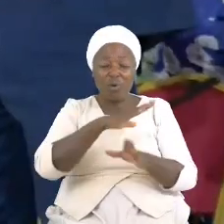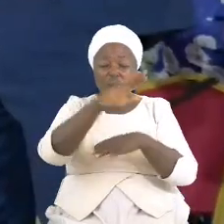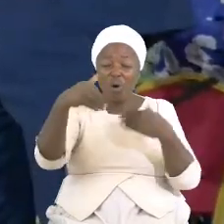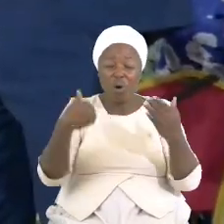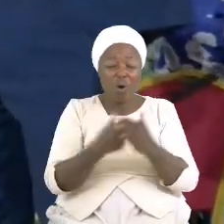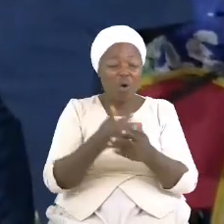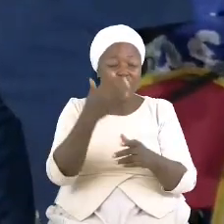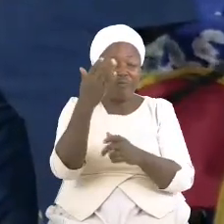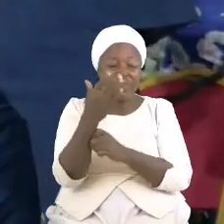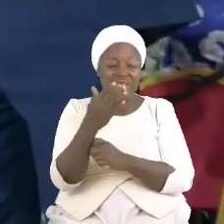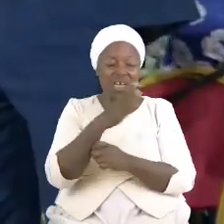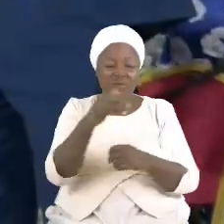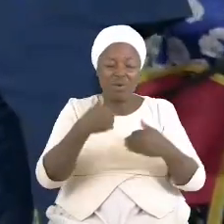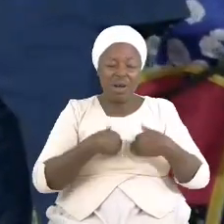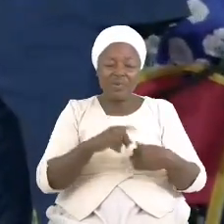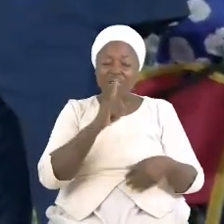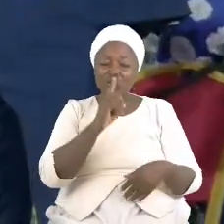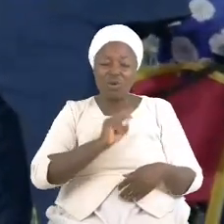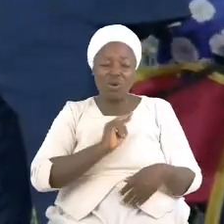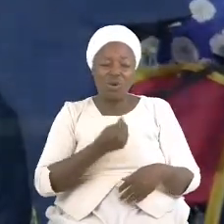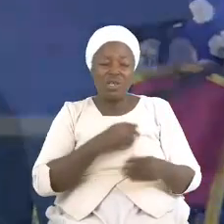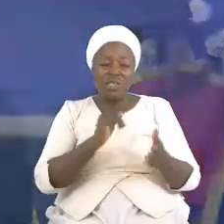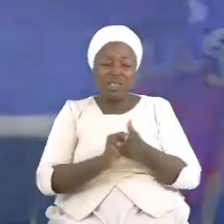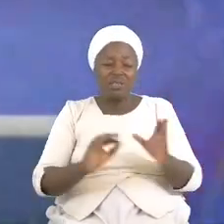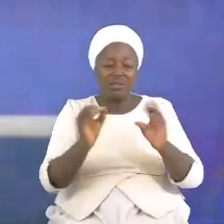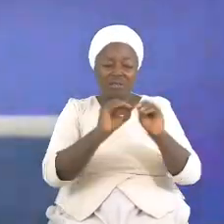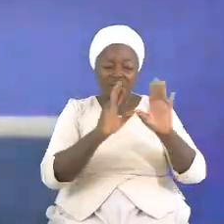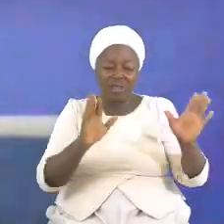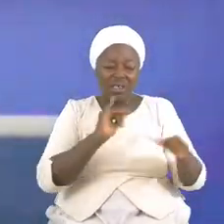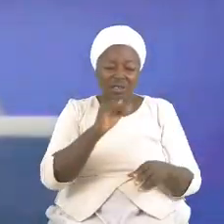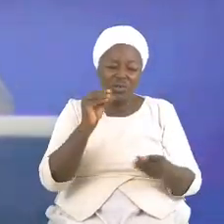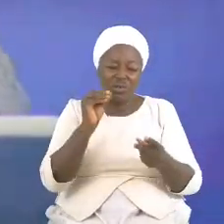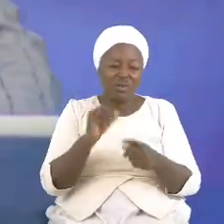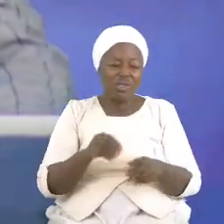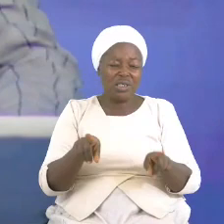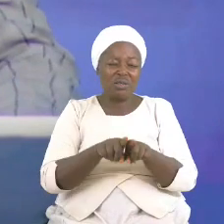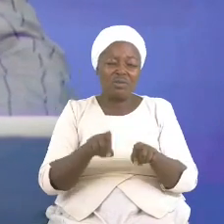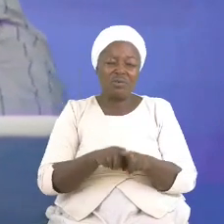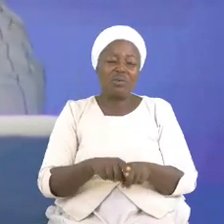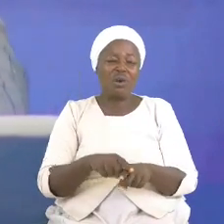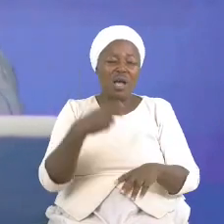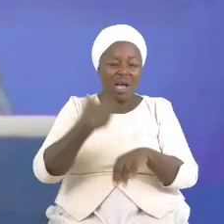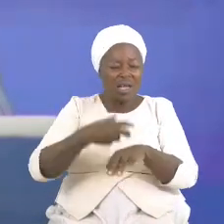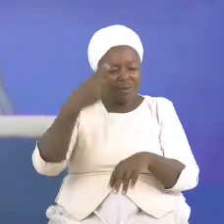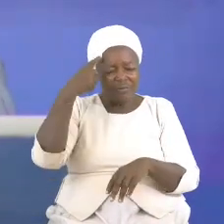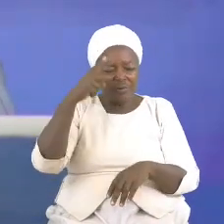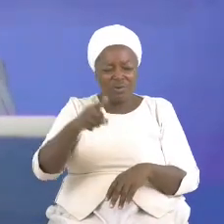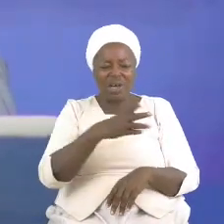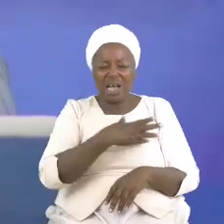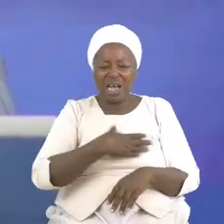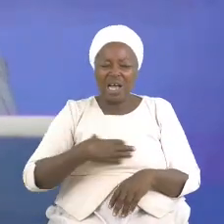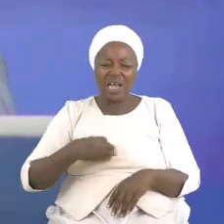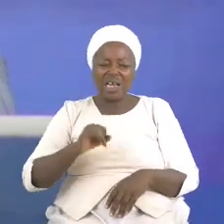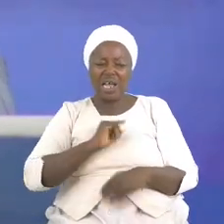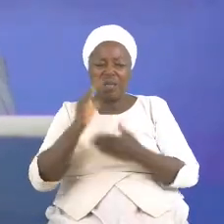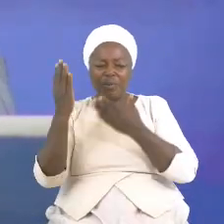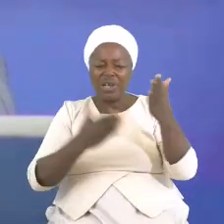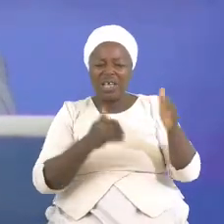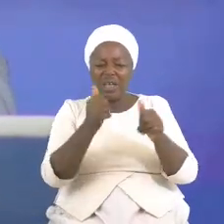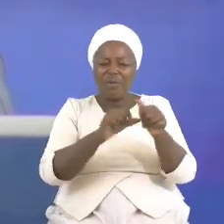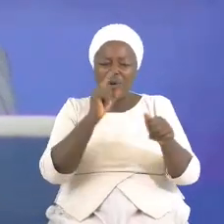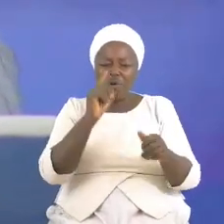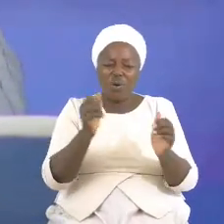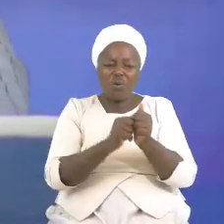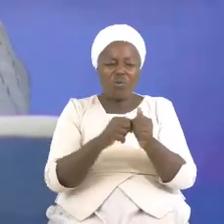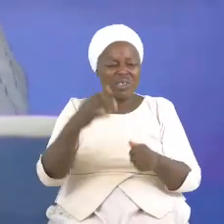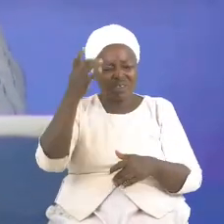there is nothing too hard for you. And I bring everyone with their sickness, with their disease, with their